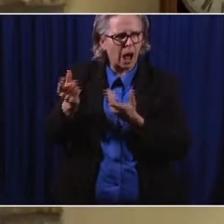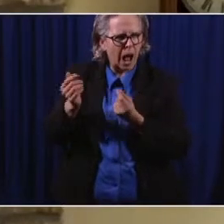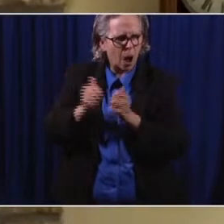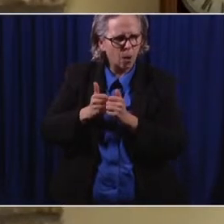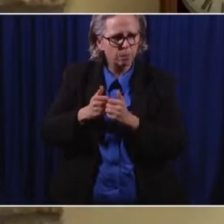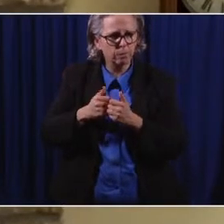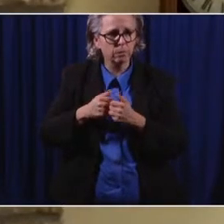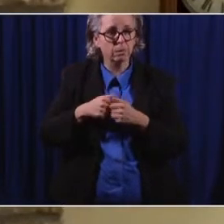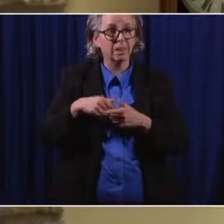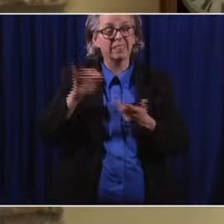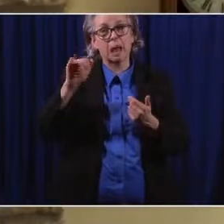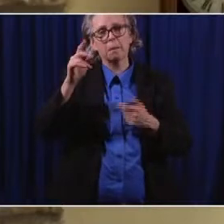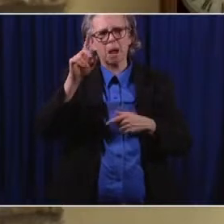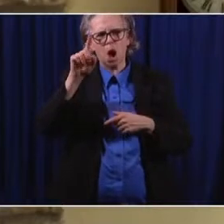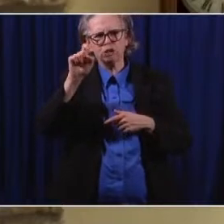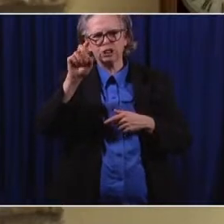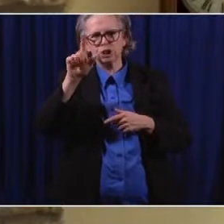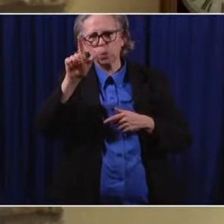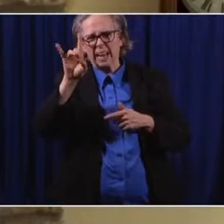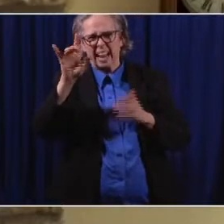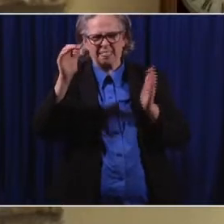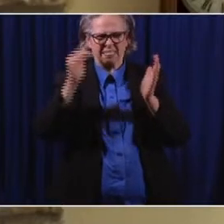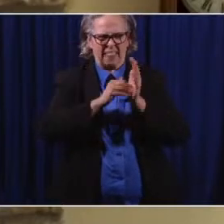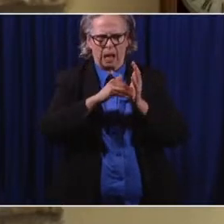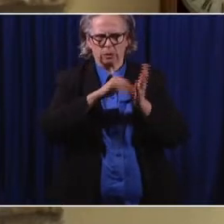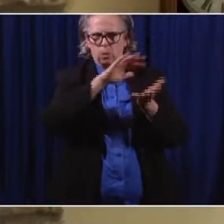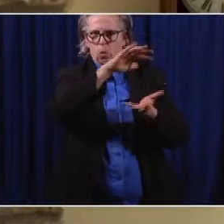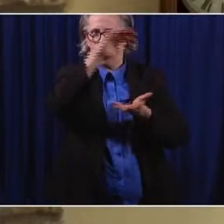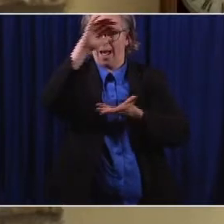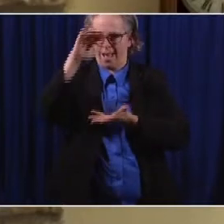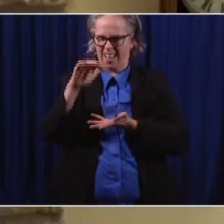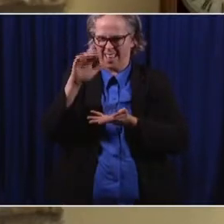128,000 of these tests, we believe, every 7 to 10 days.